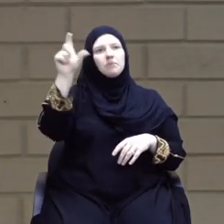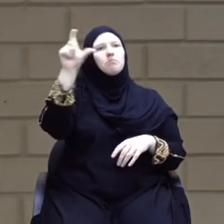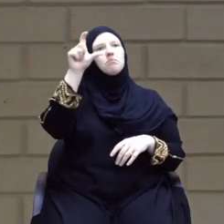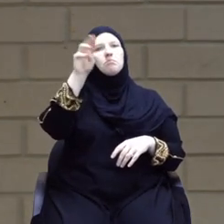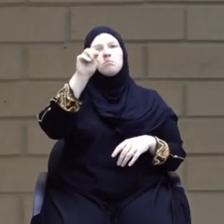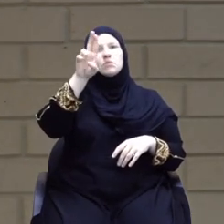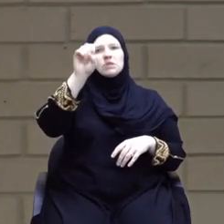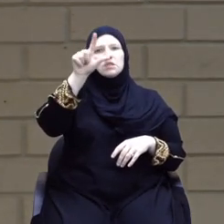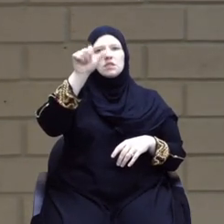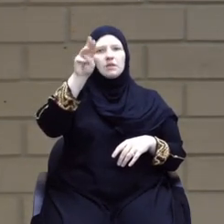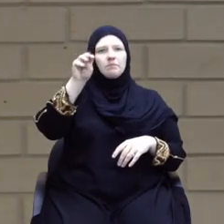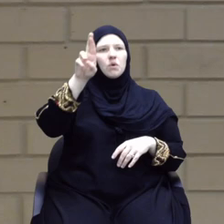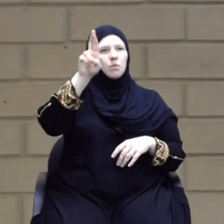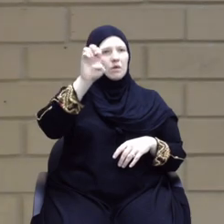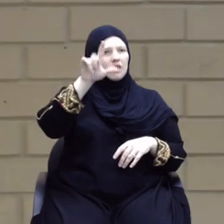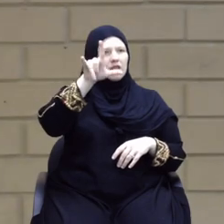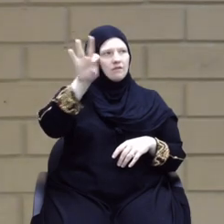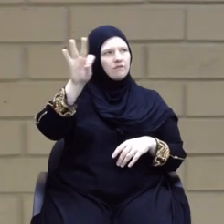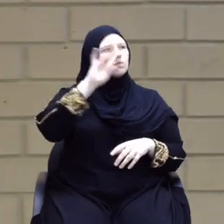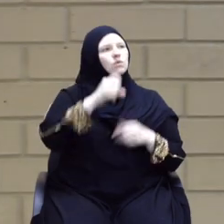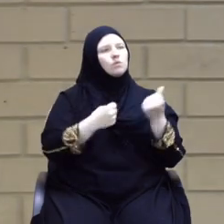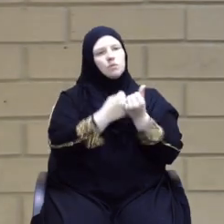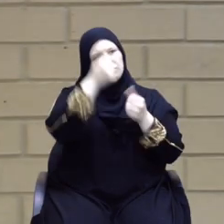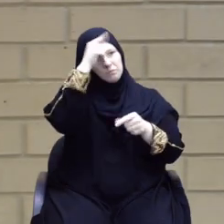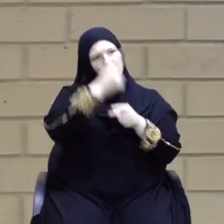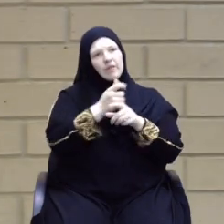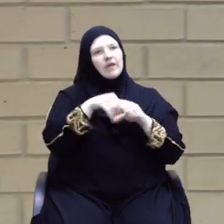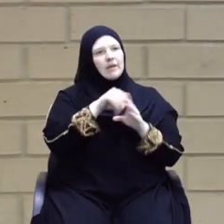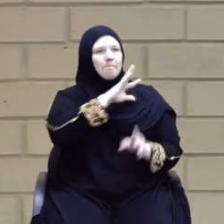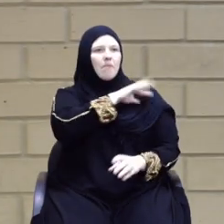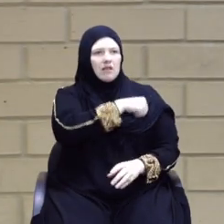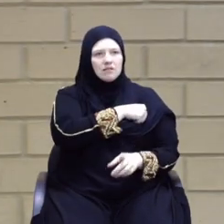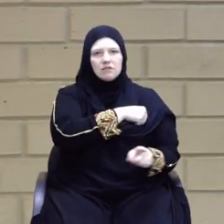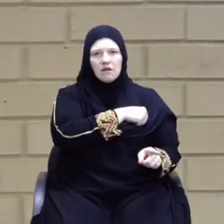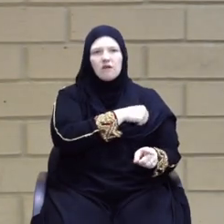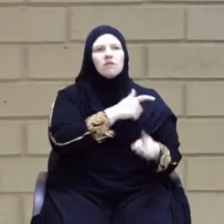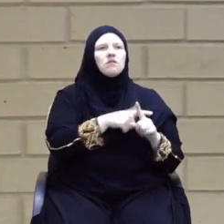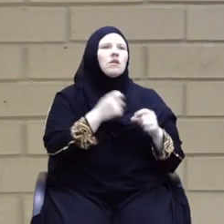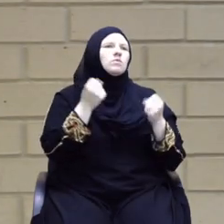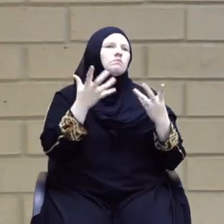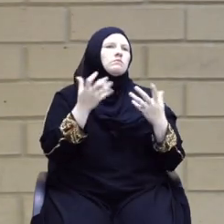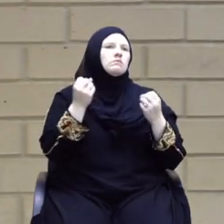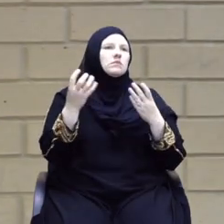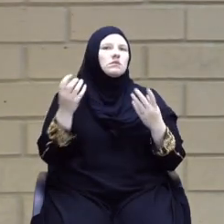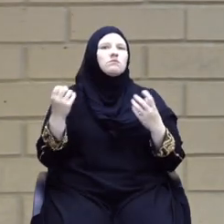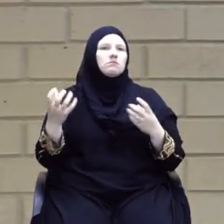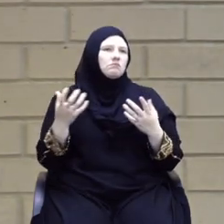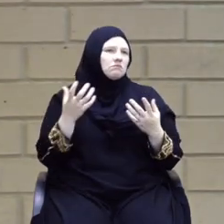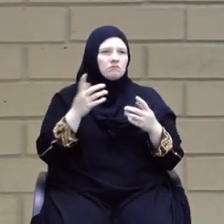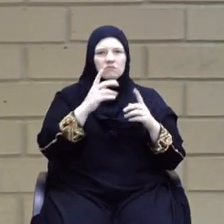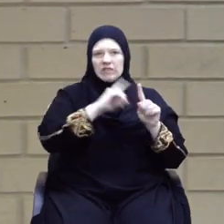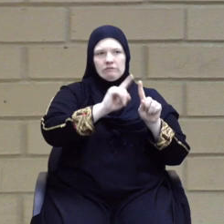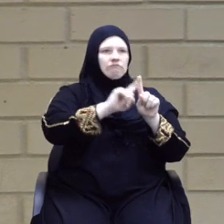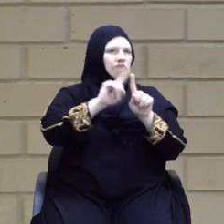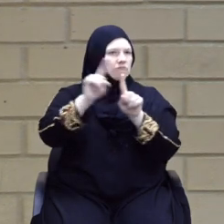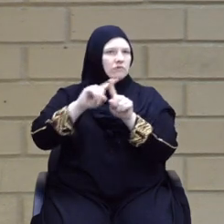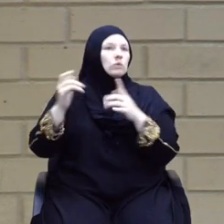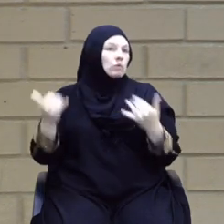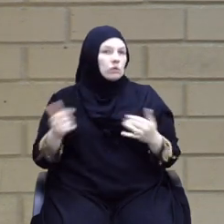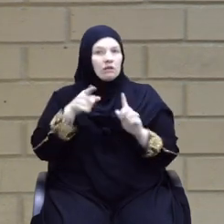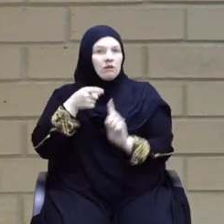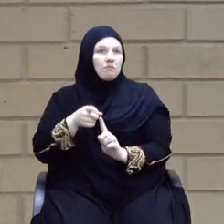in Palestine today. They do many other causes. Today it is Palestine. They're sponsoring,